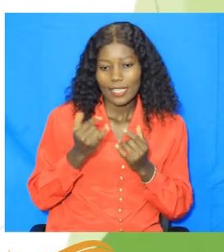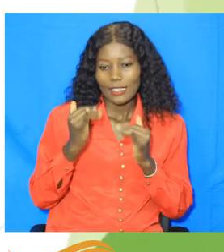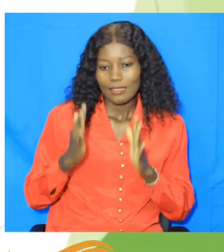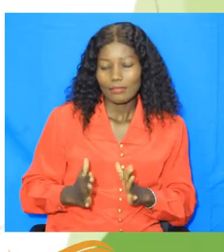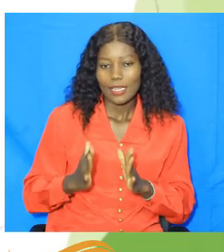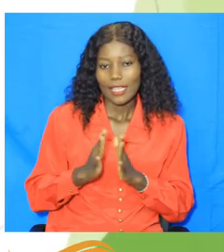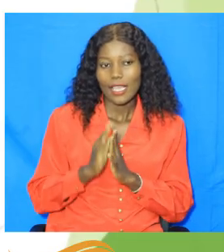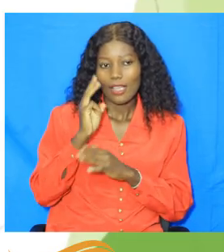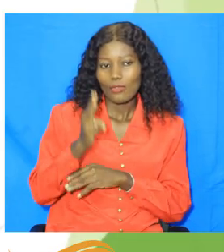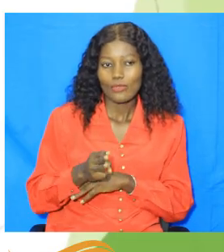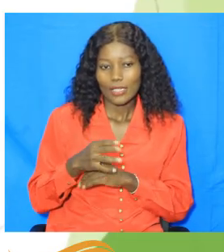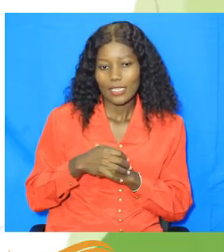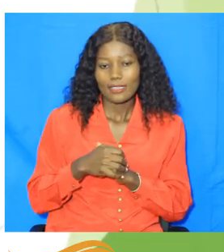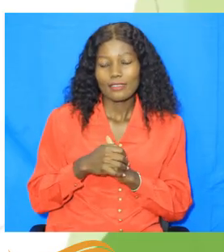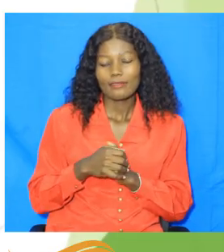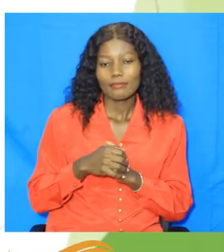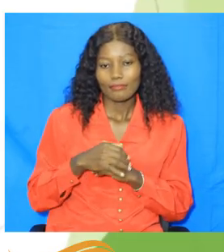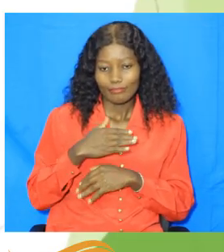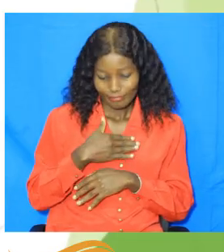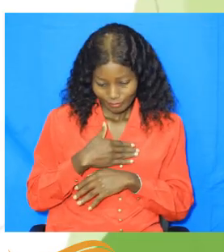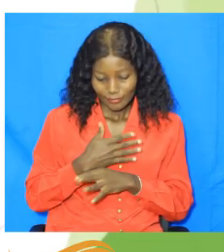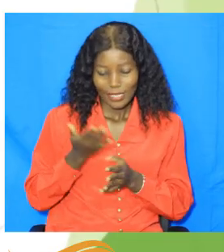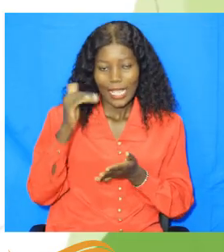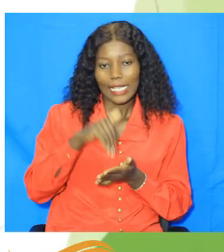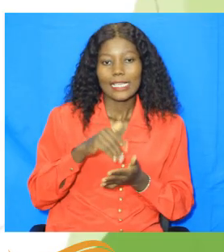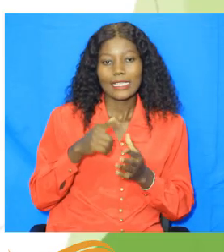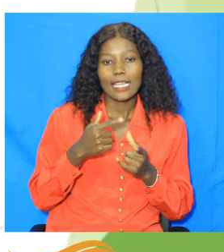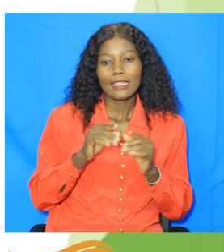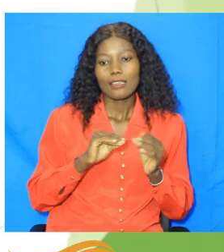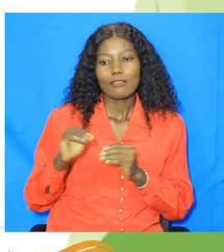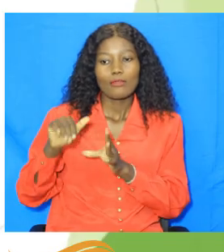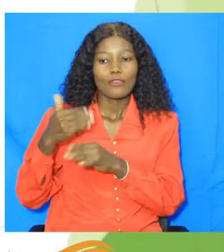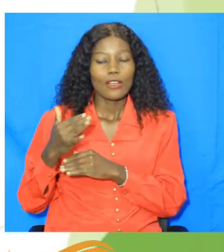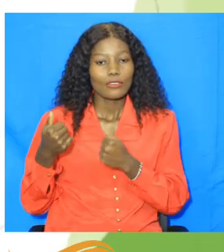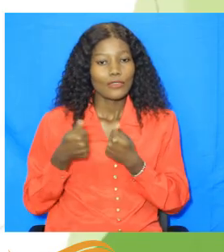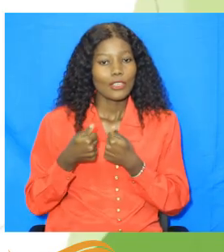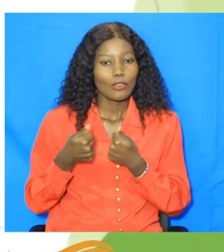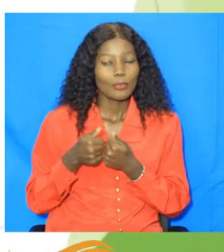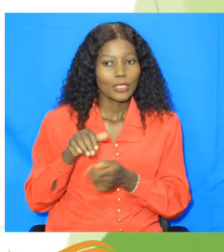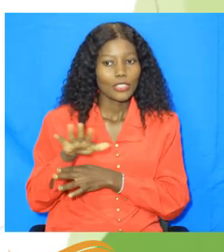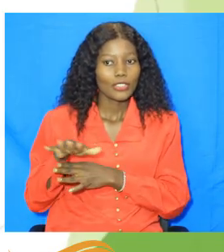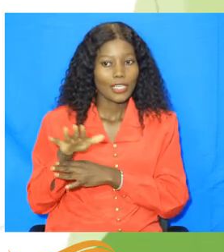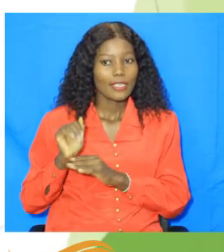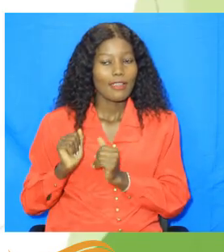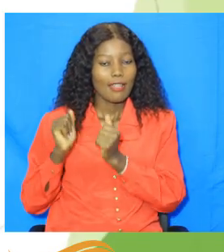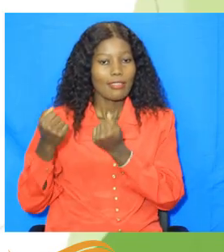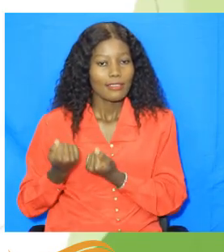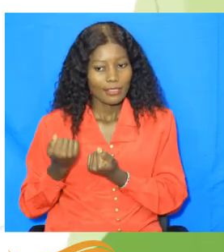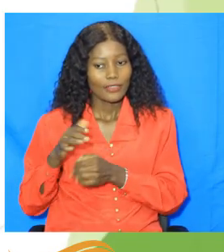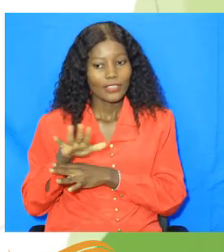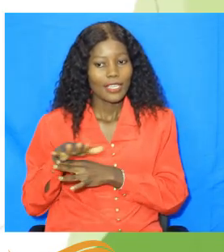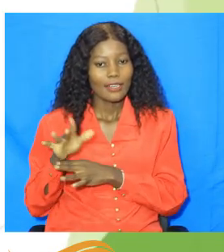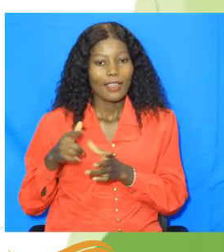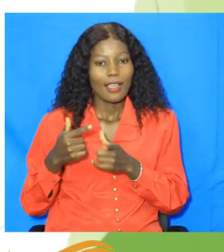bow again, then step out of the competition area at the safety area and